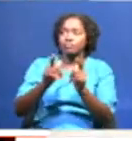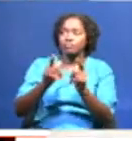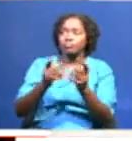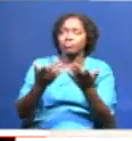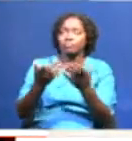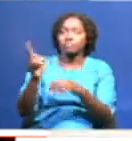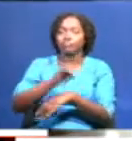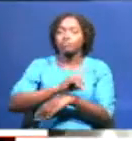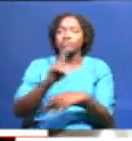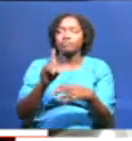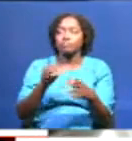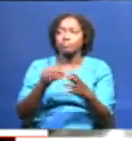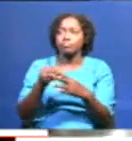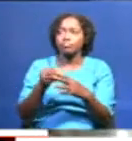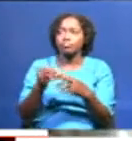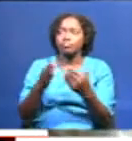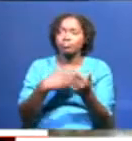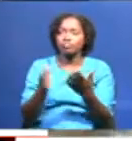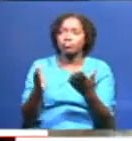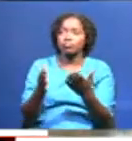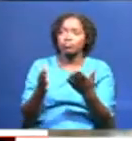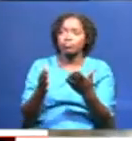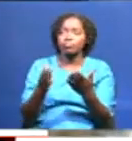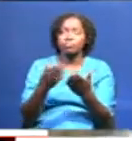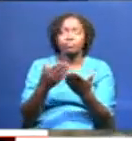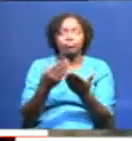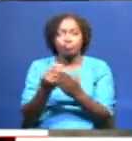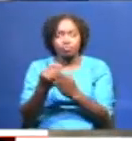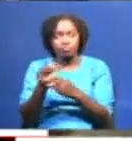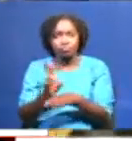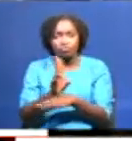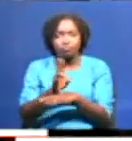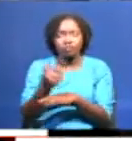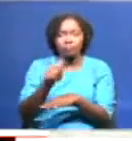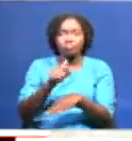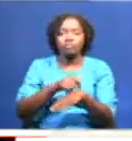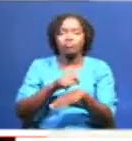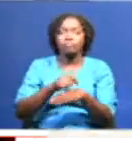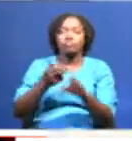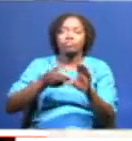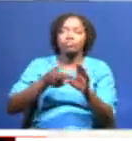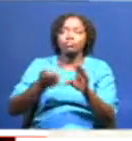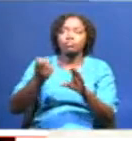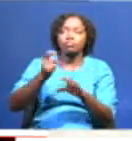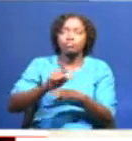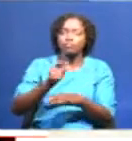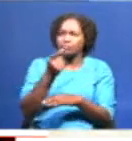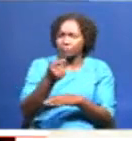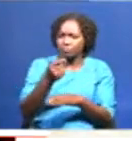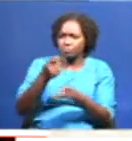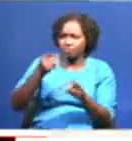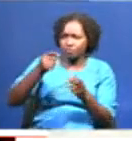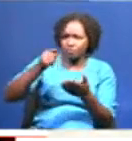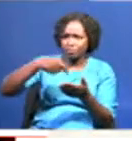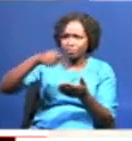daily basis or for whatever amount you are using. But every time you fuel, you add a few drops of this product in